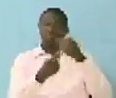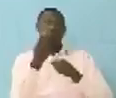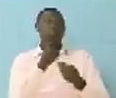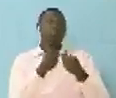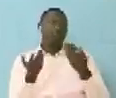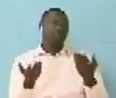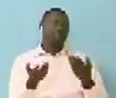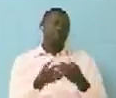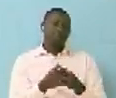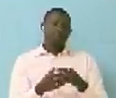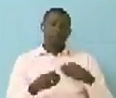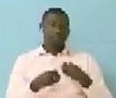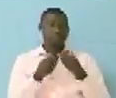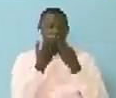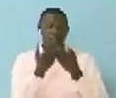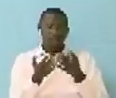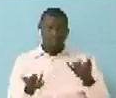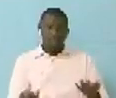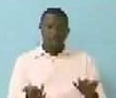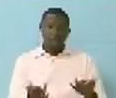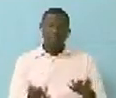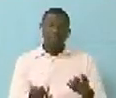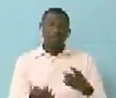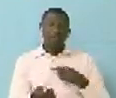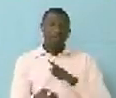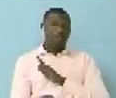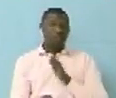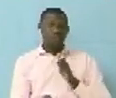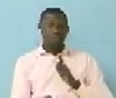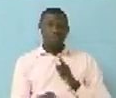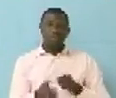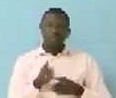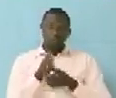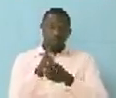it here that we, the head of the panel,